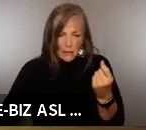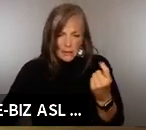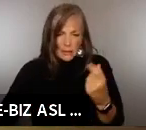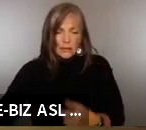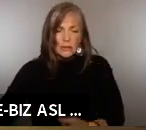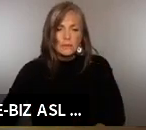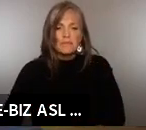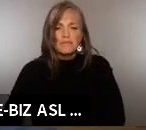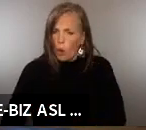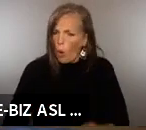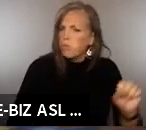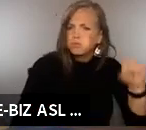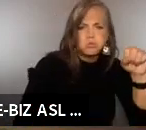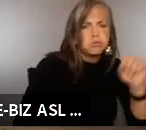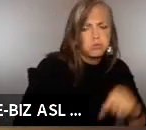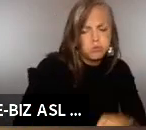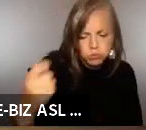It does.